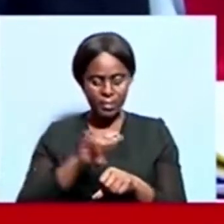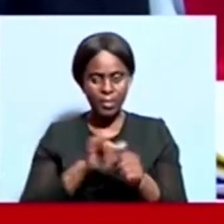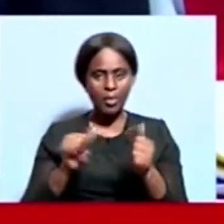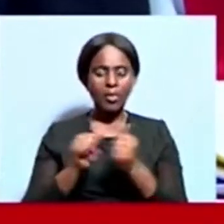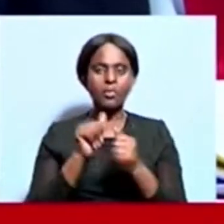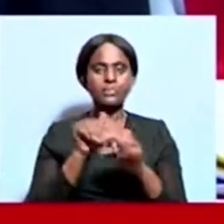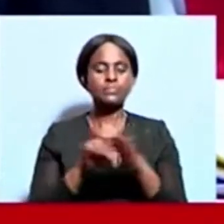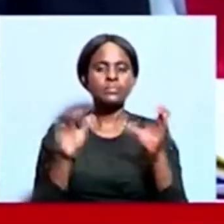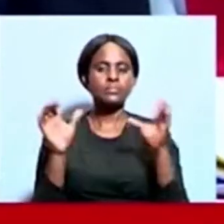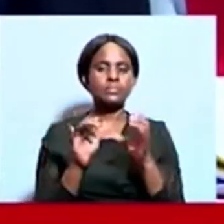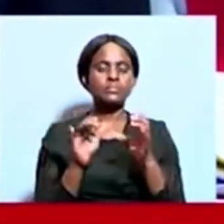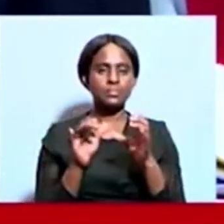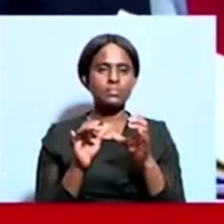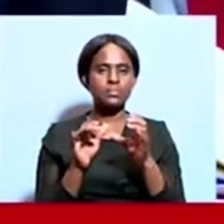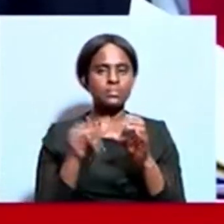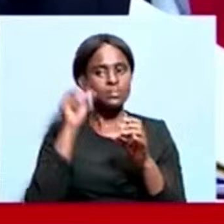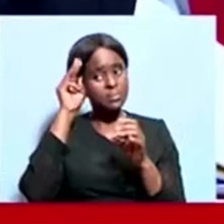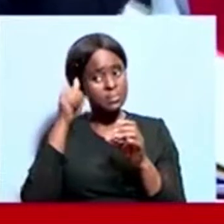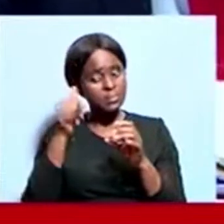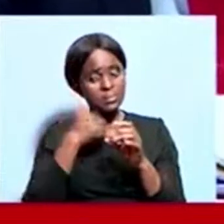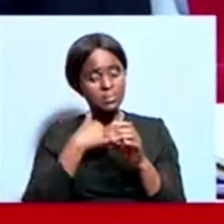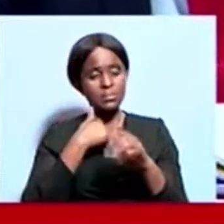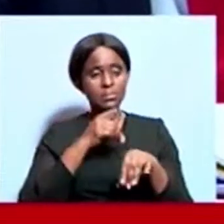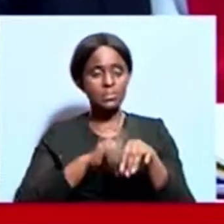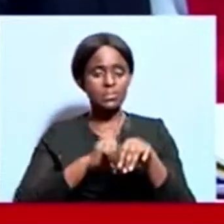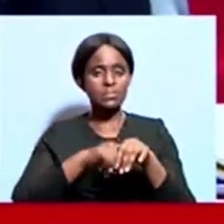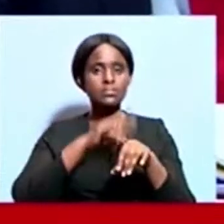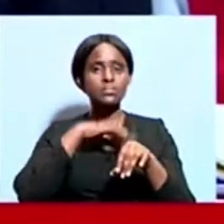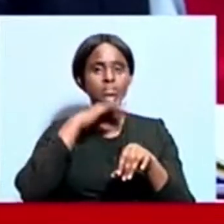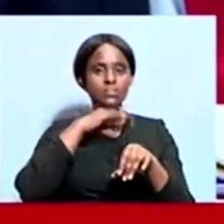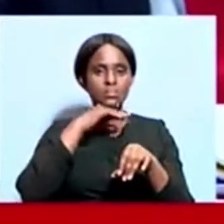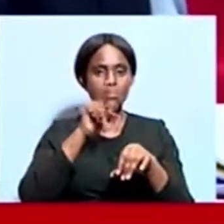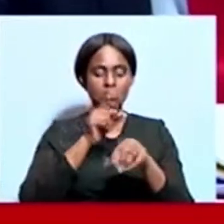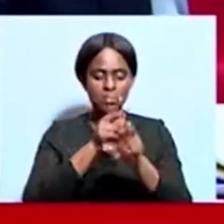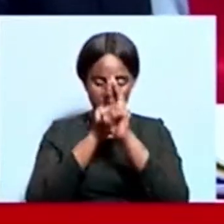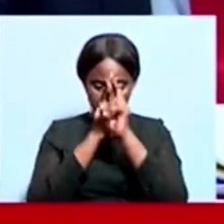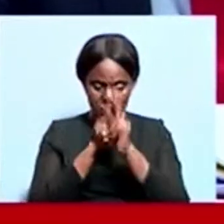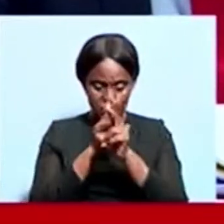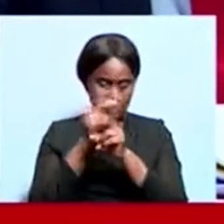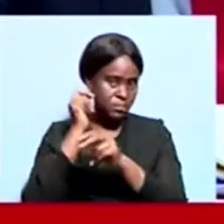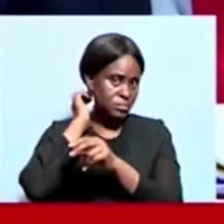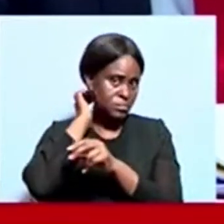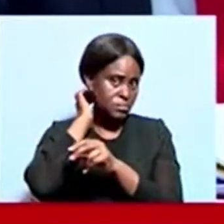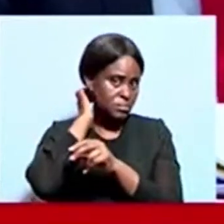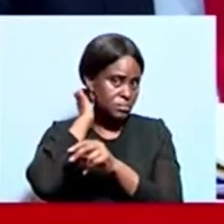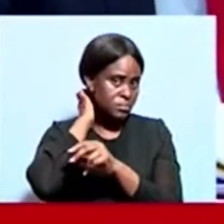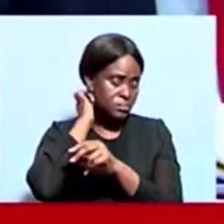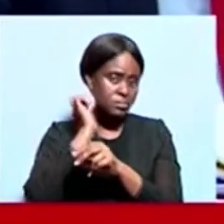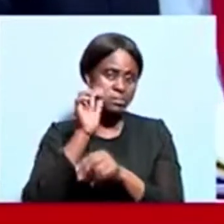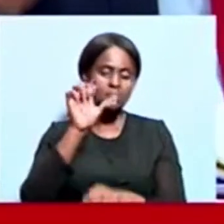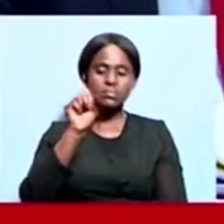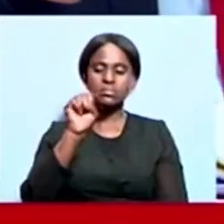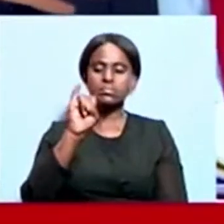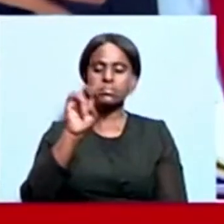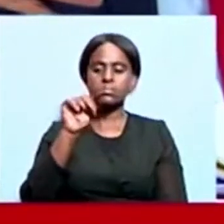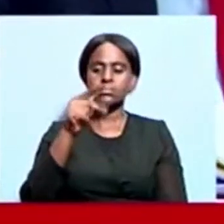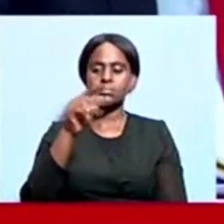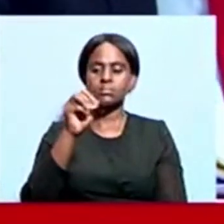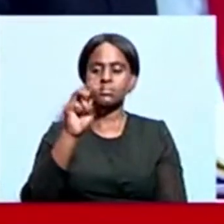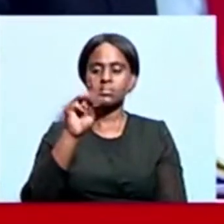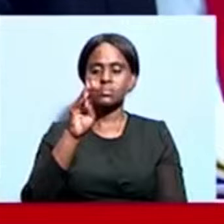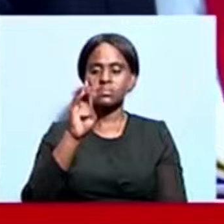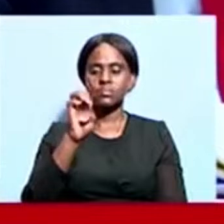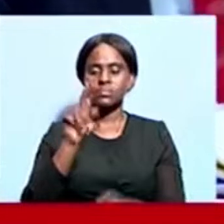council, I mean the ministry, enough time. Honorable, I saw that hand first, Honorable Singombe, then Honorable